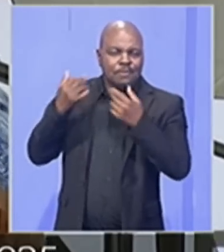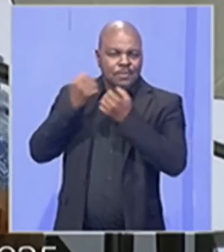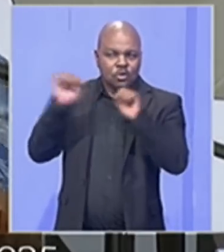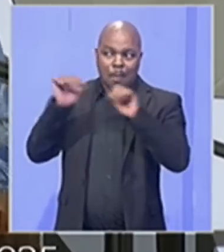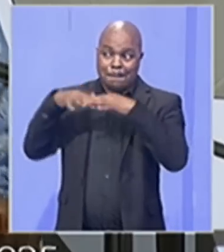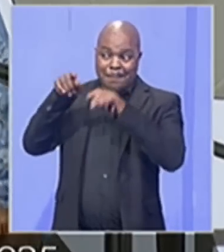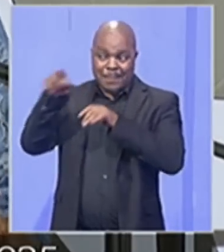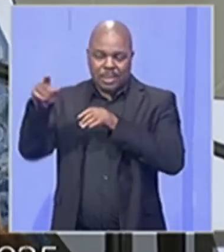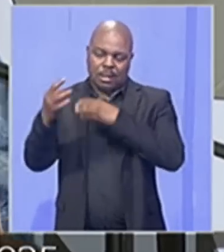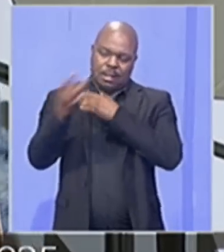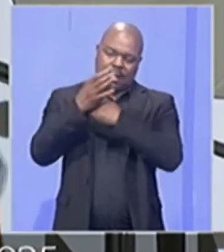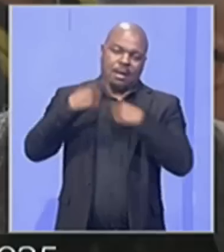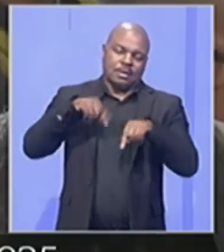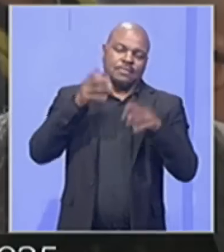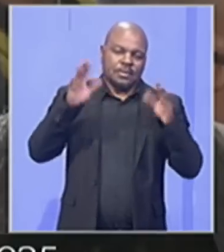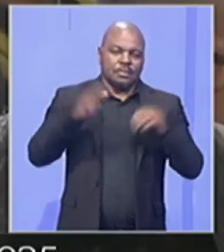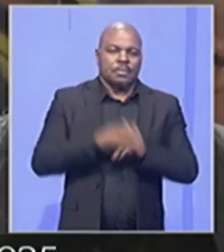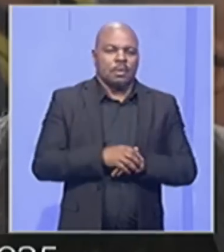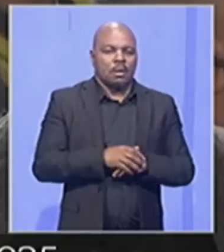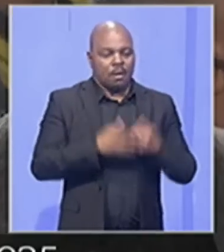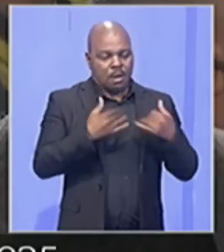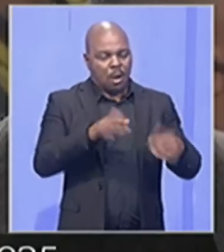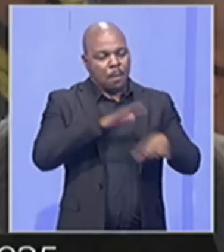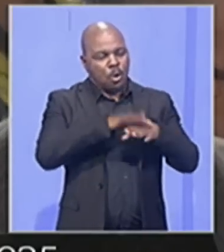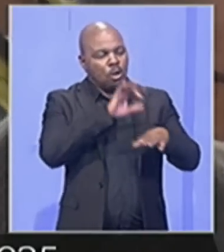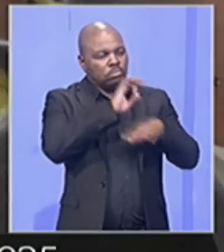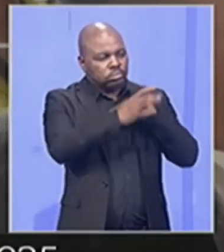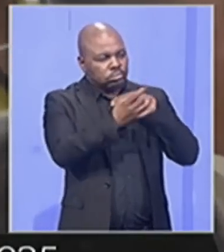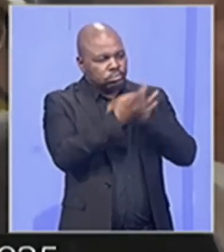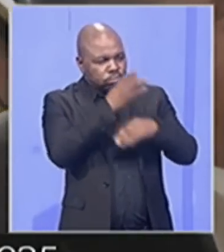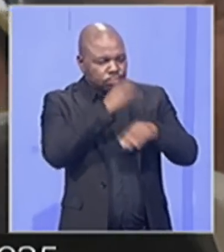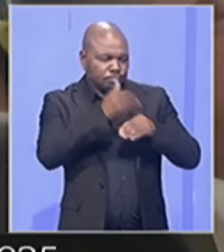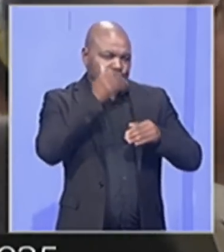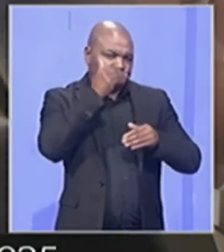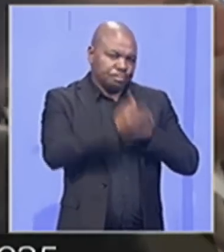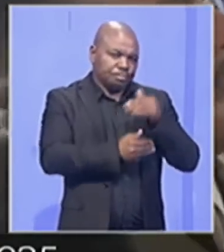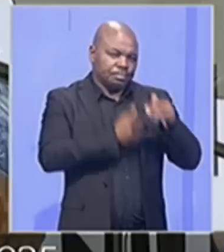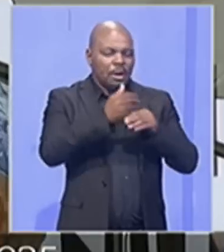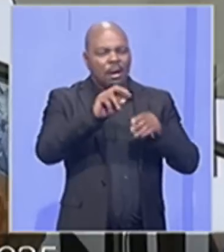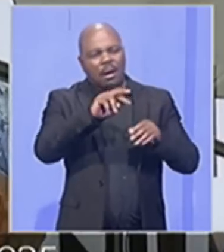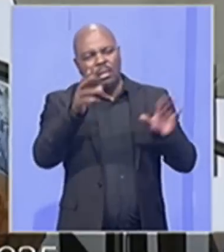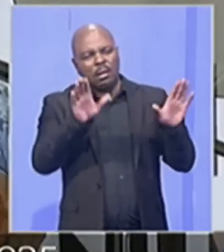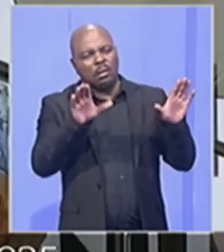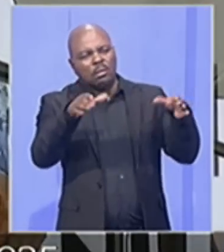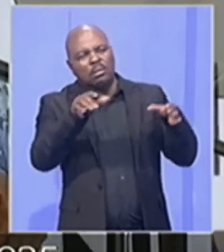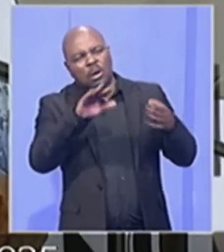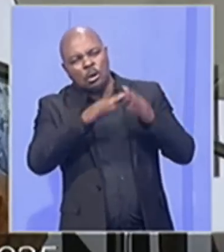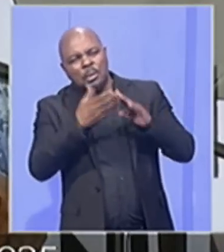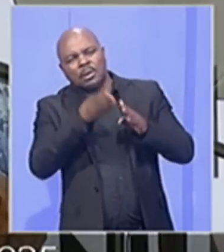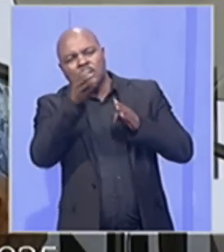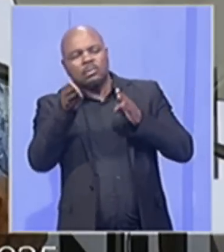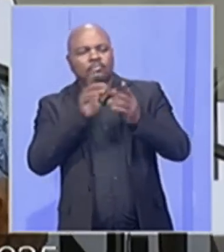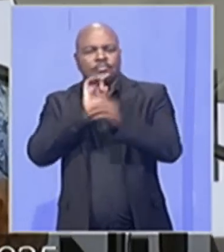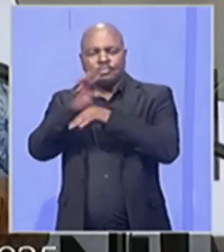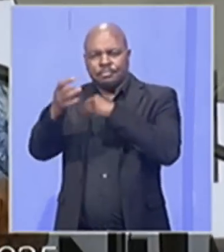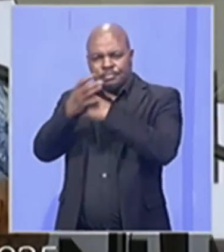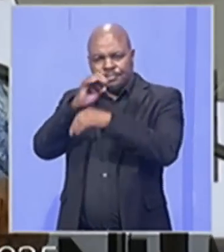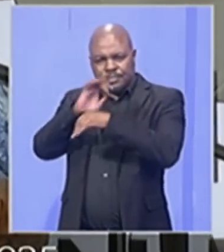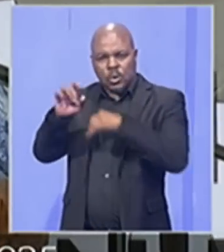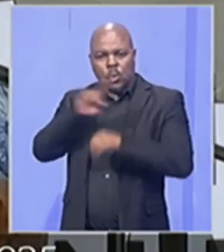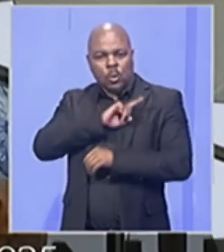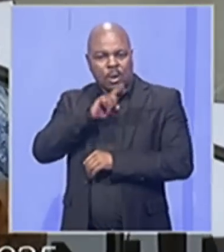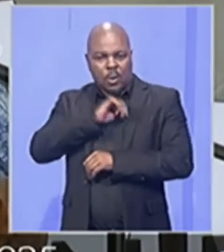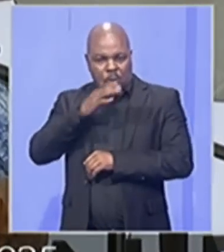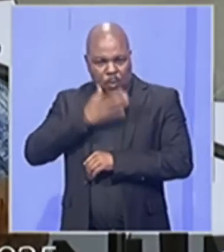Further consultation is currently underway with other formations within society to form